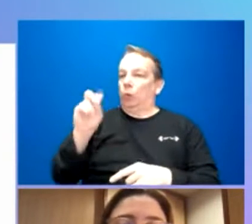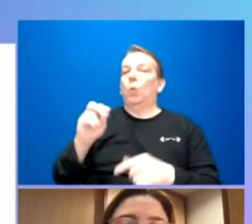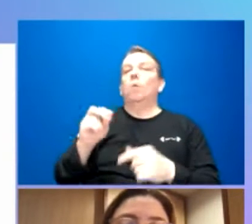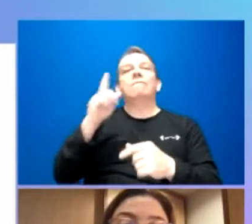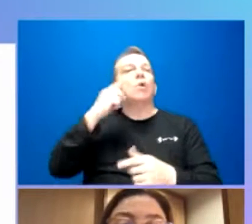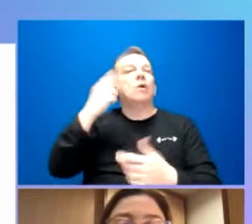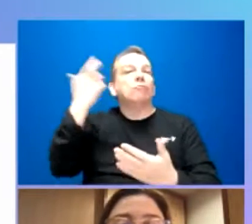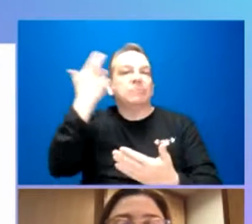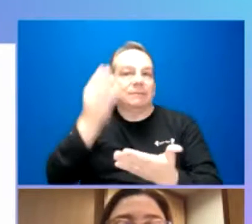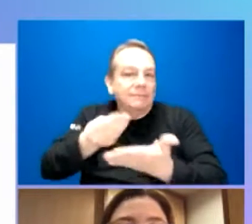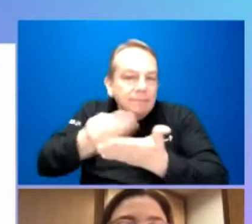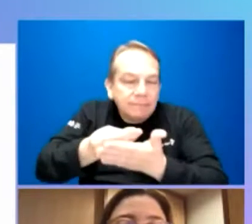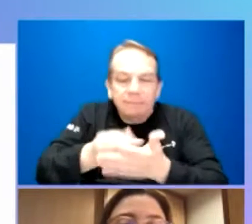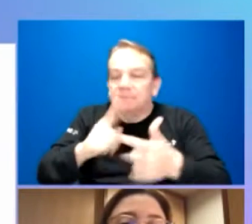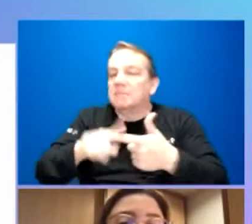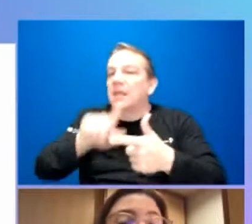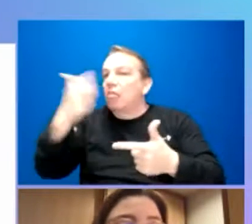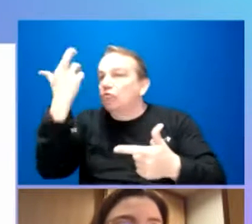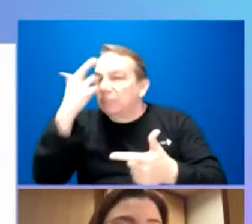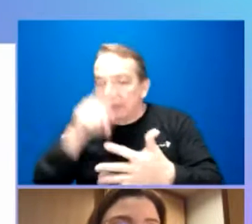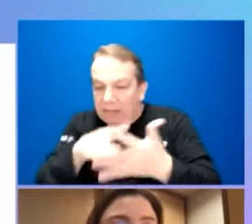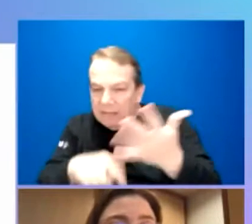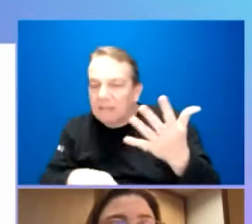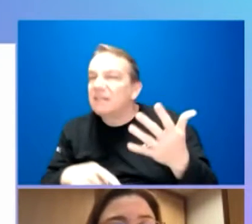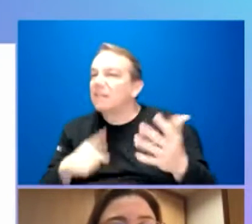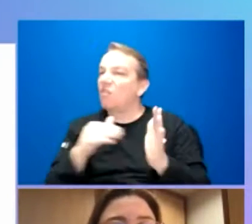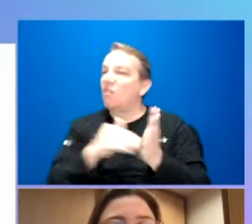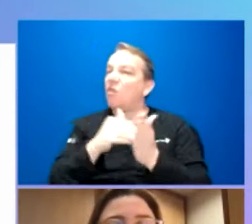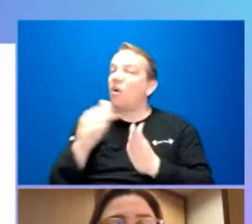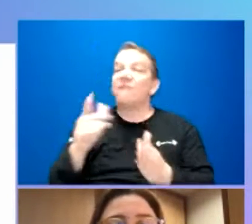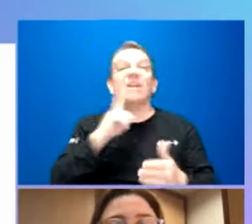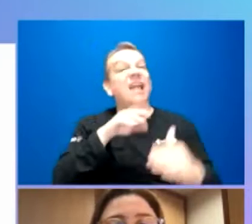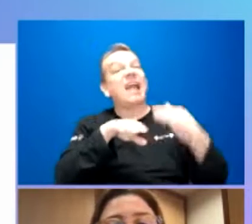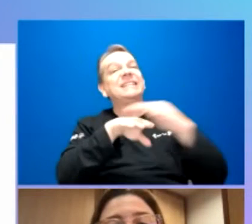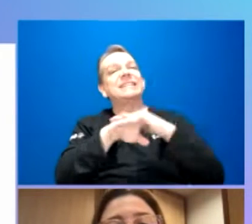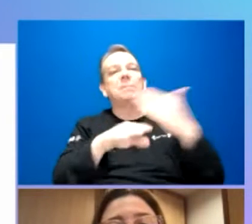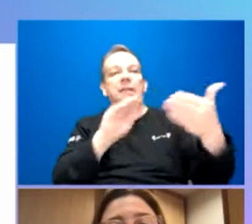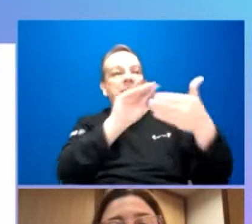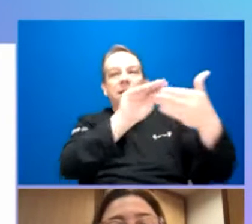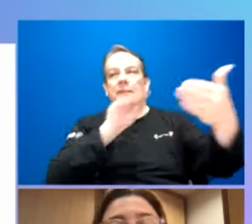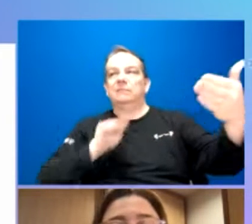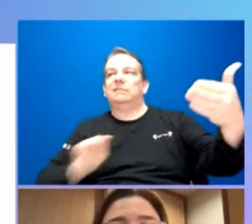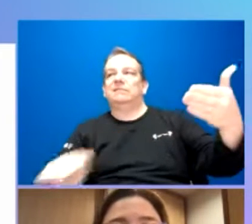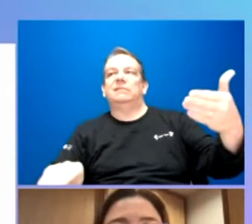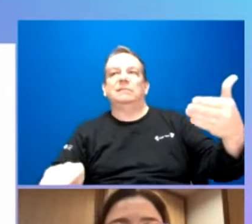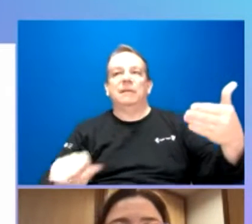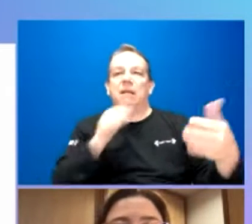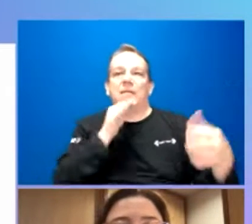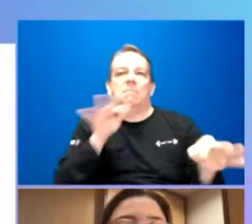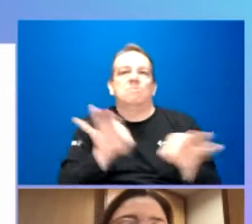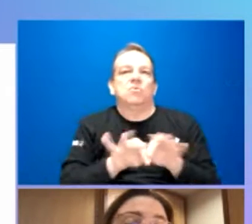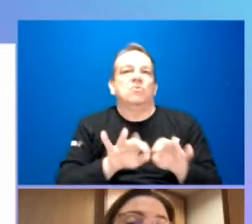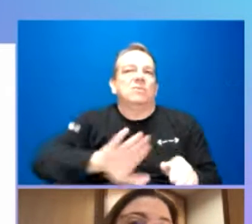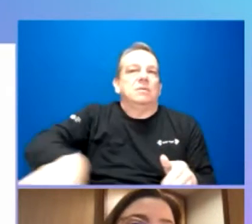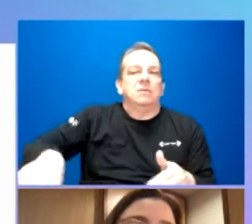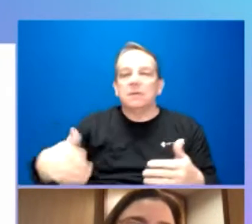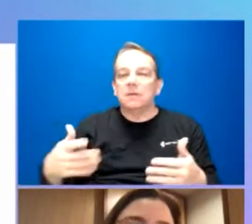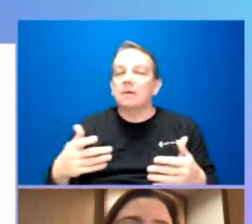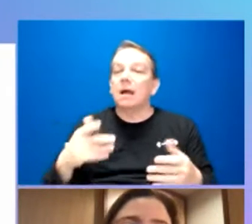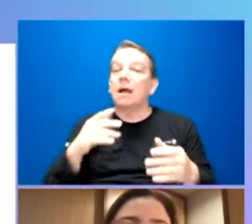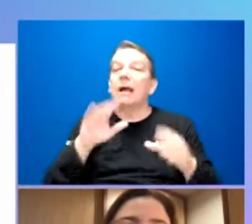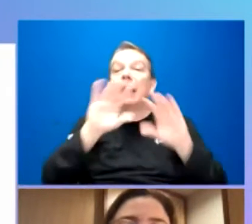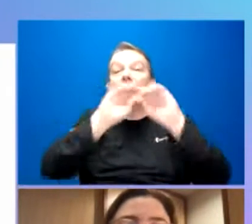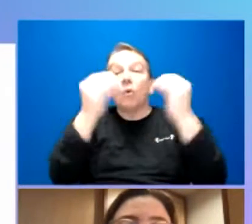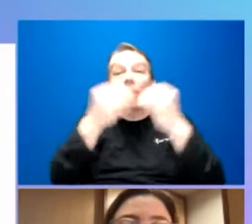products accessible, accessibility frequently falls to the bottom of the pile. Organizations that are progressing well with